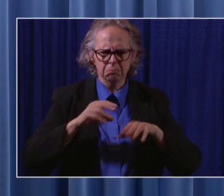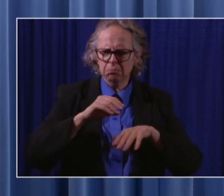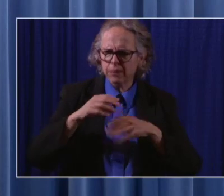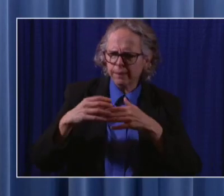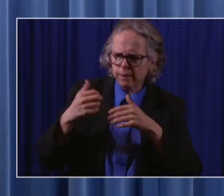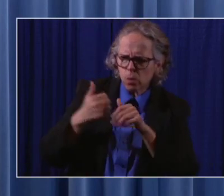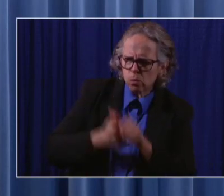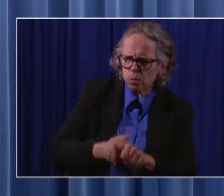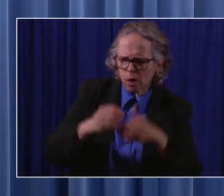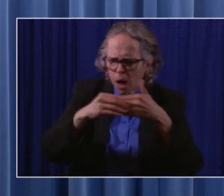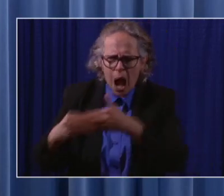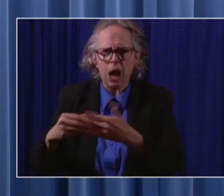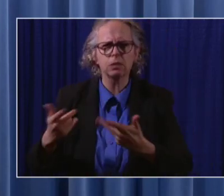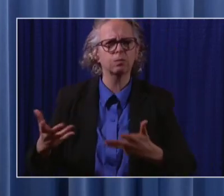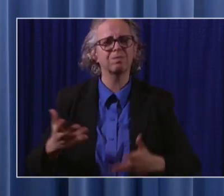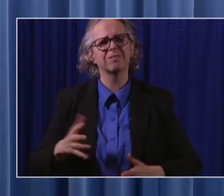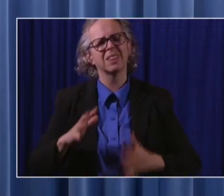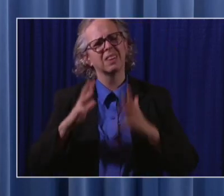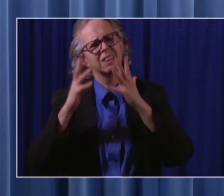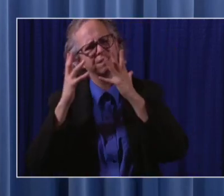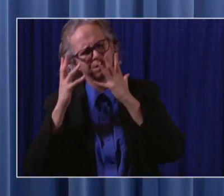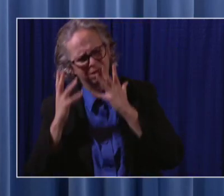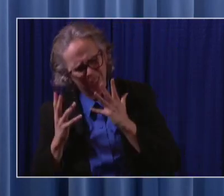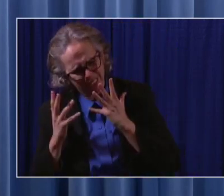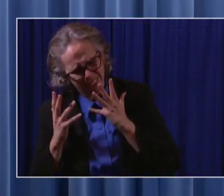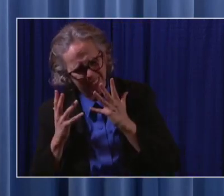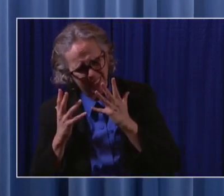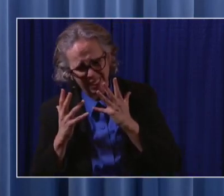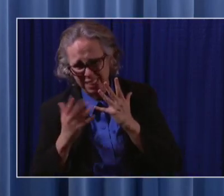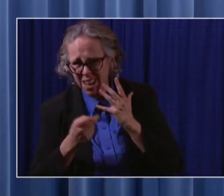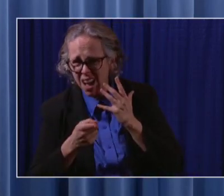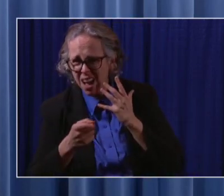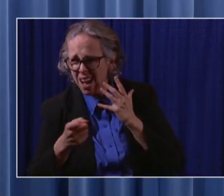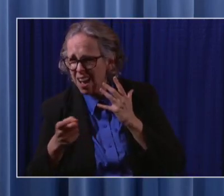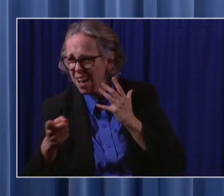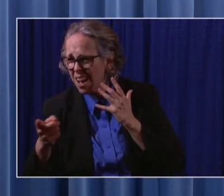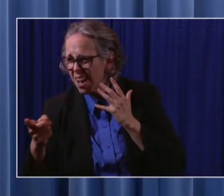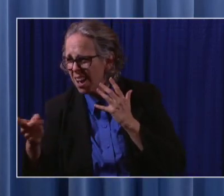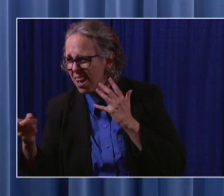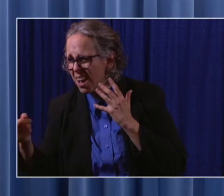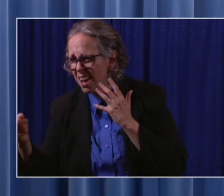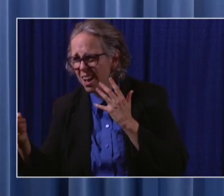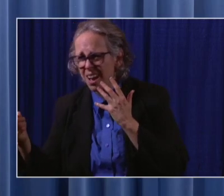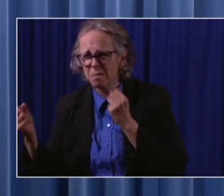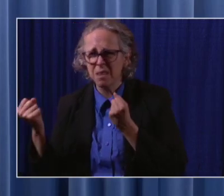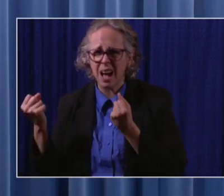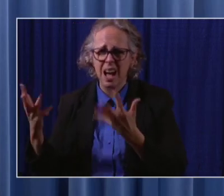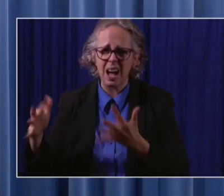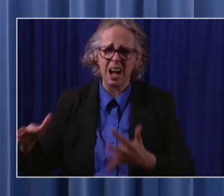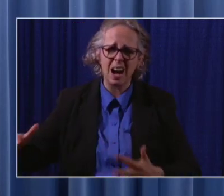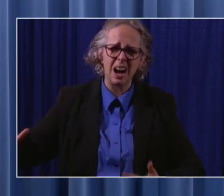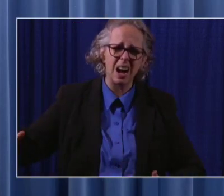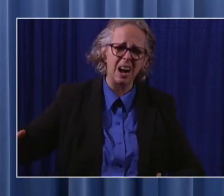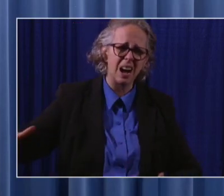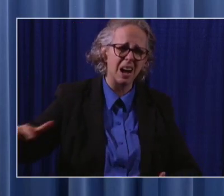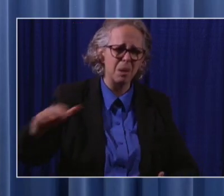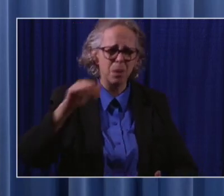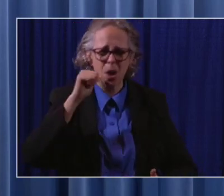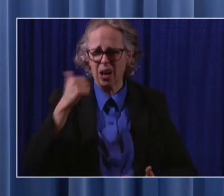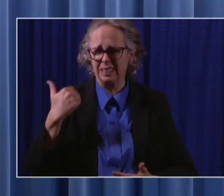Sadly, not every bar is doing that. Just last week, our Ohio investigative unit found bars where no social